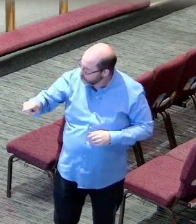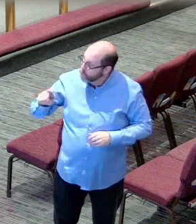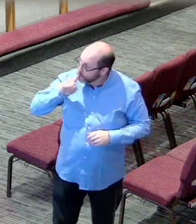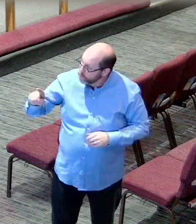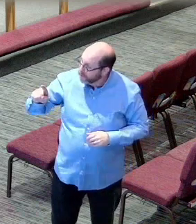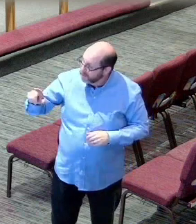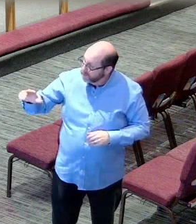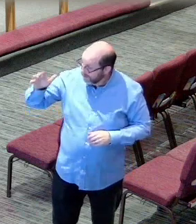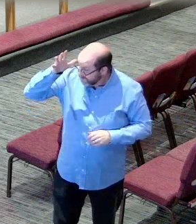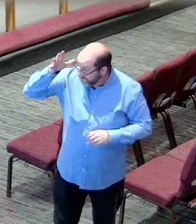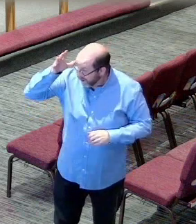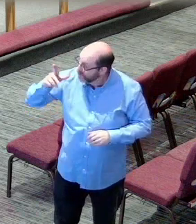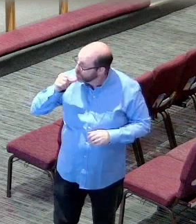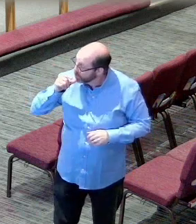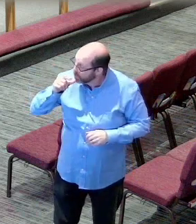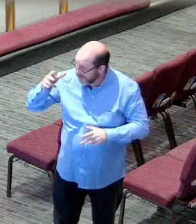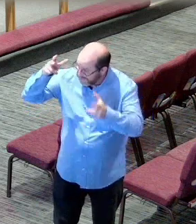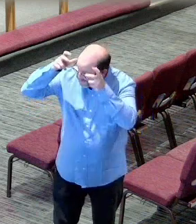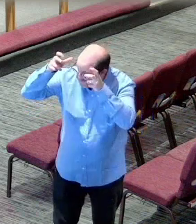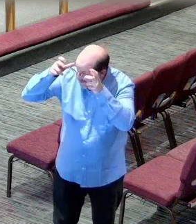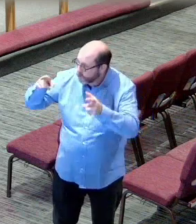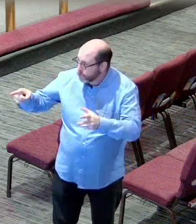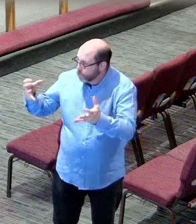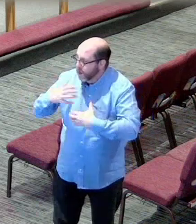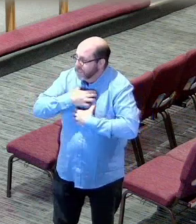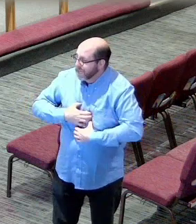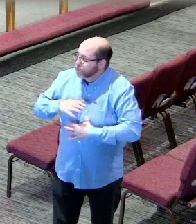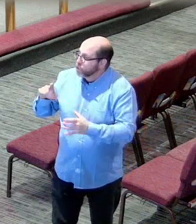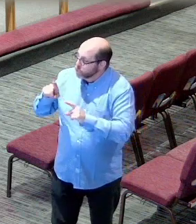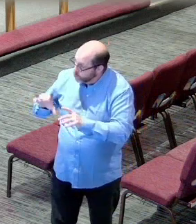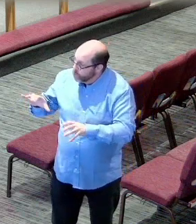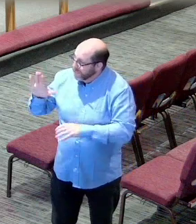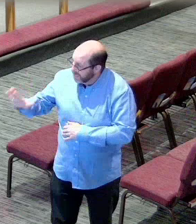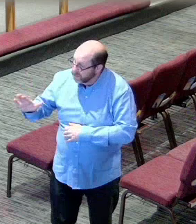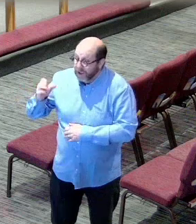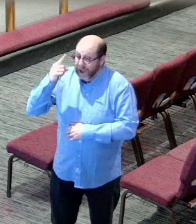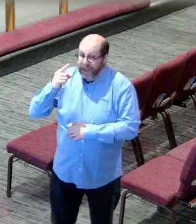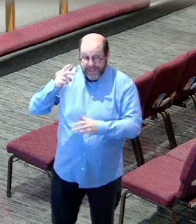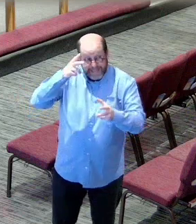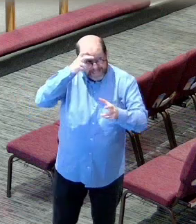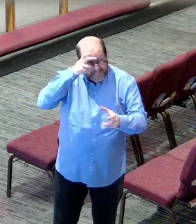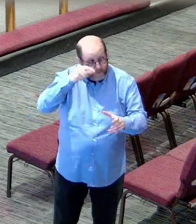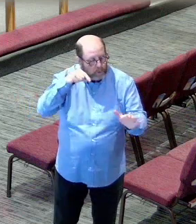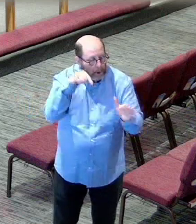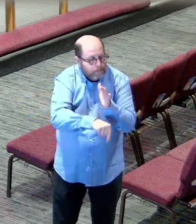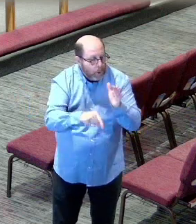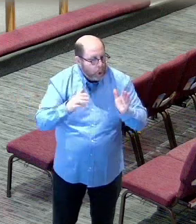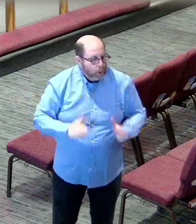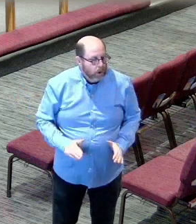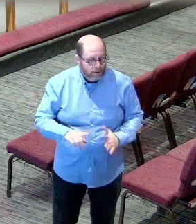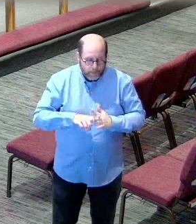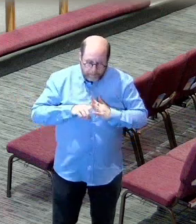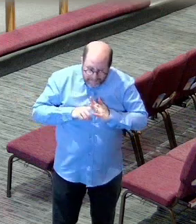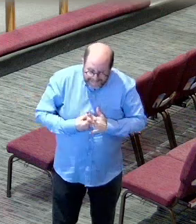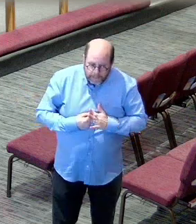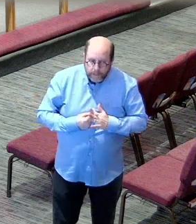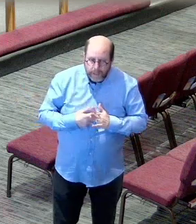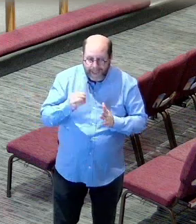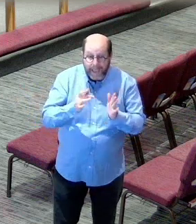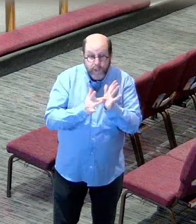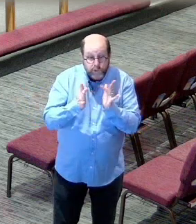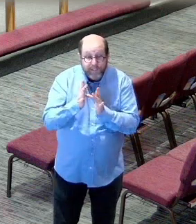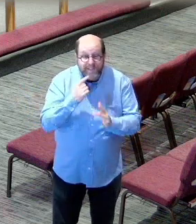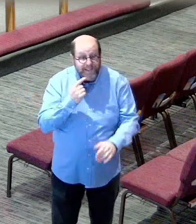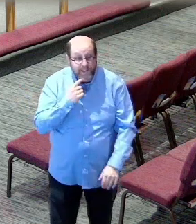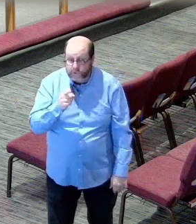do your father's desires. He was a murderer from the beginning. And again, Jesus said, you